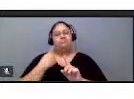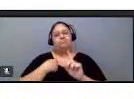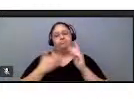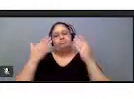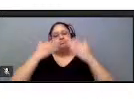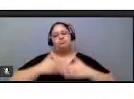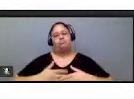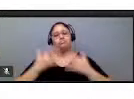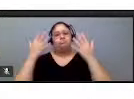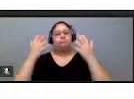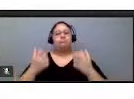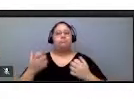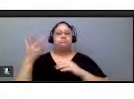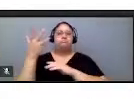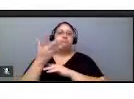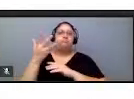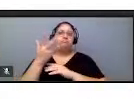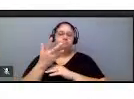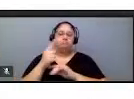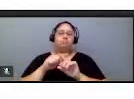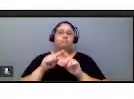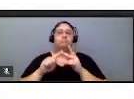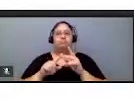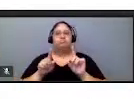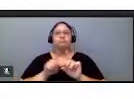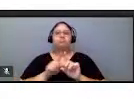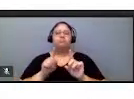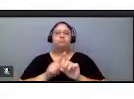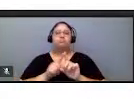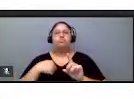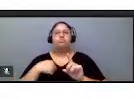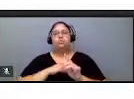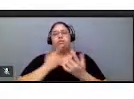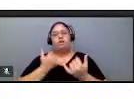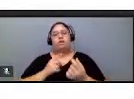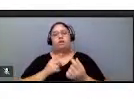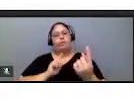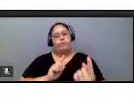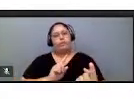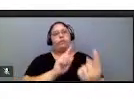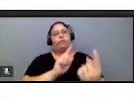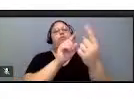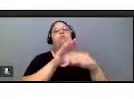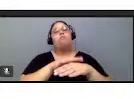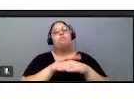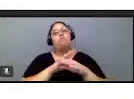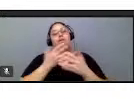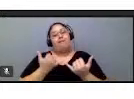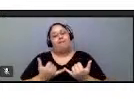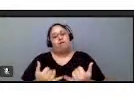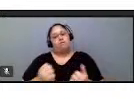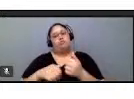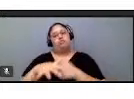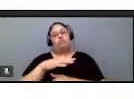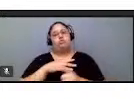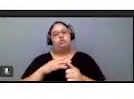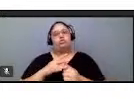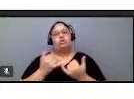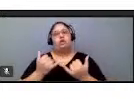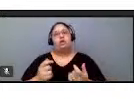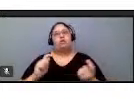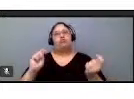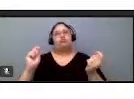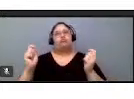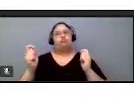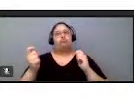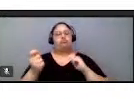budget speech and then um getting closer to how the current situation is converging chair